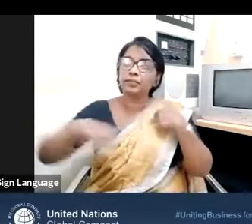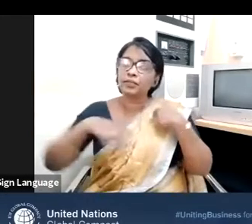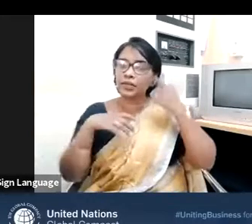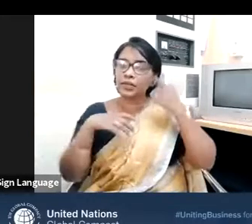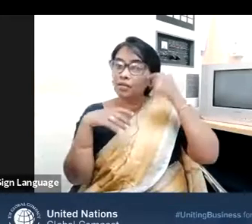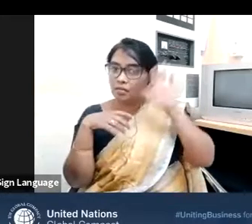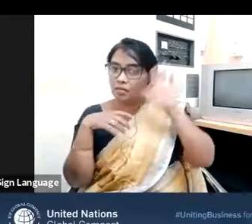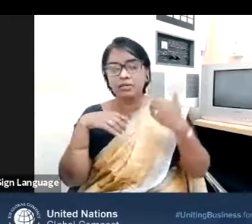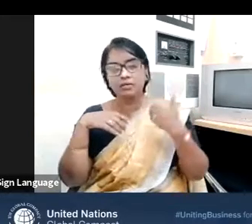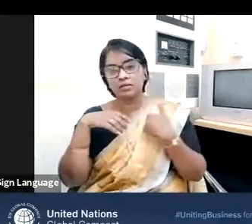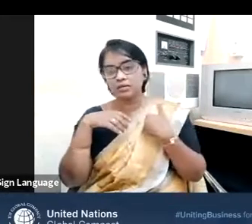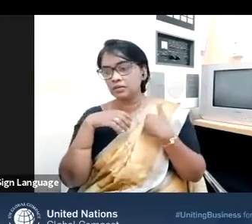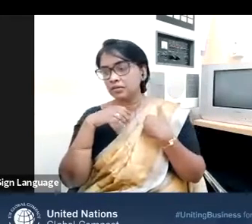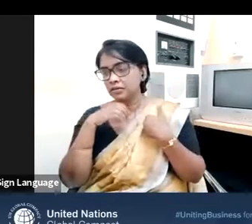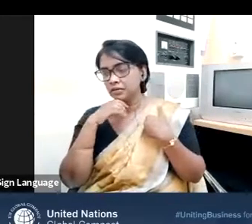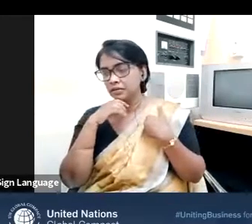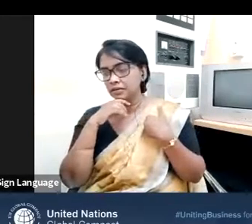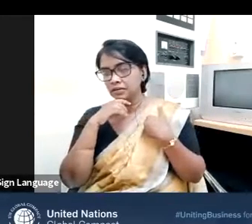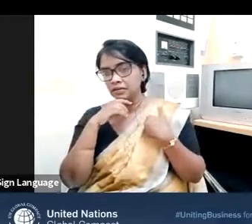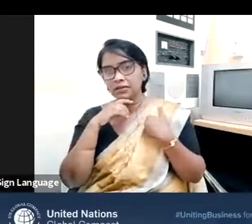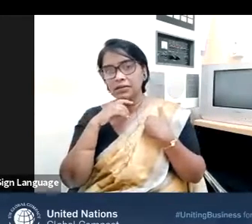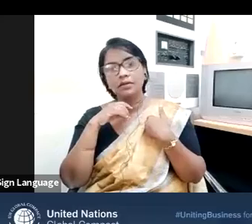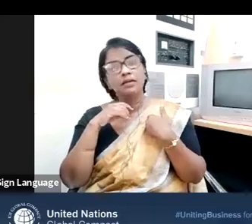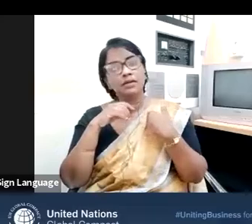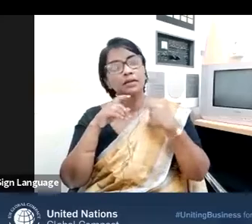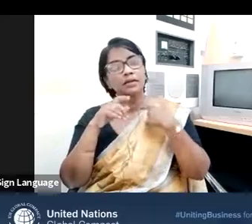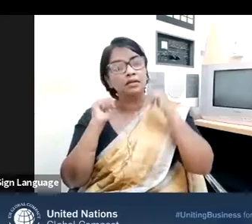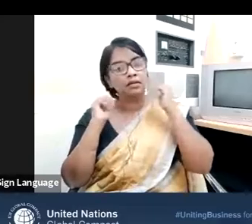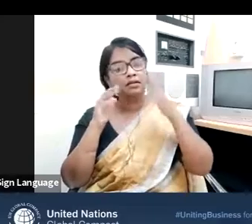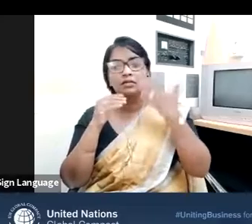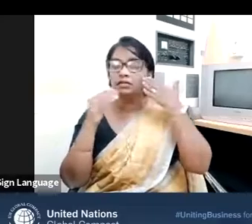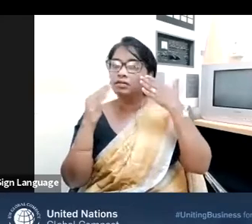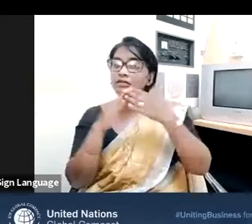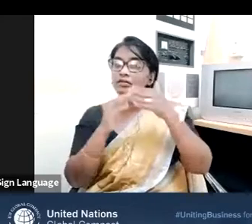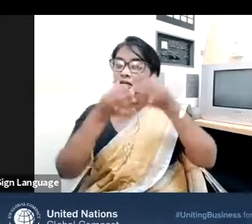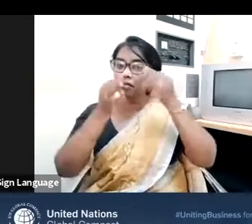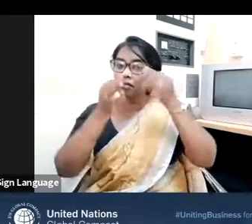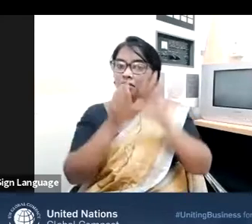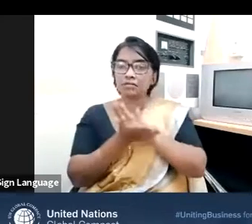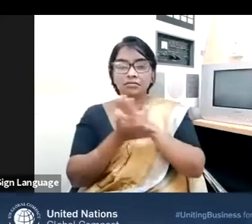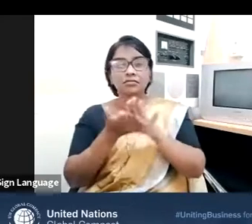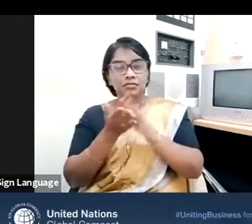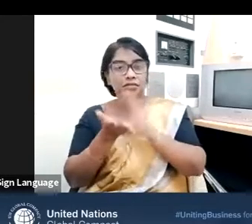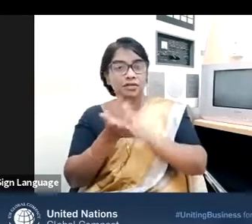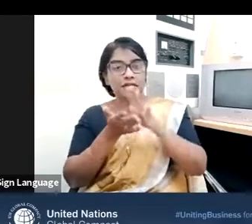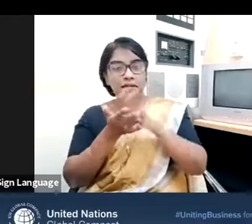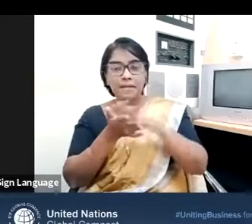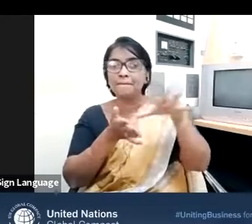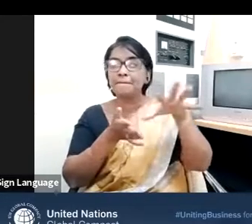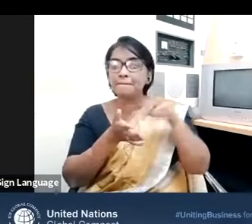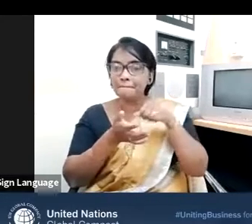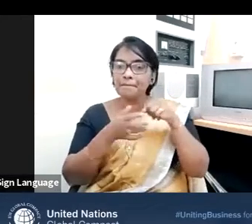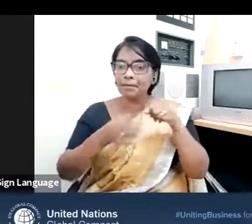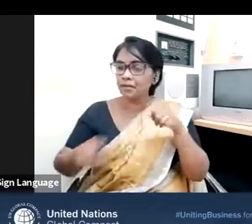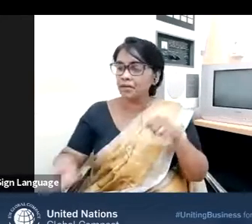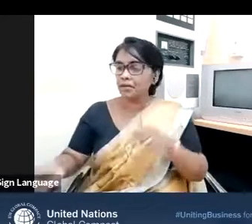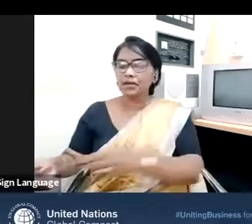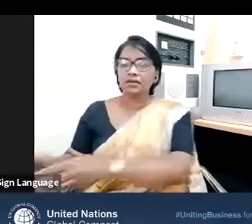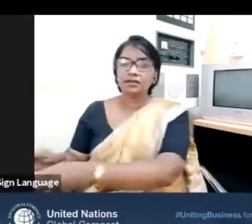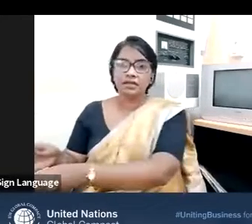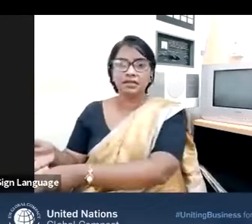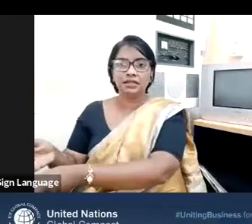decade, we will have lost forever the possibility of reaching 1.5 degrees. India, in its nationally